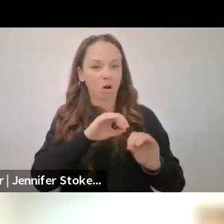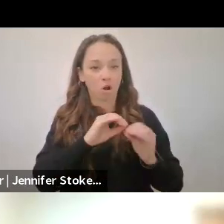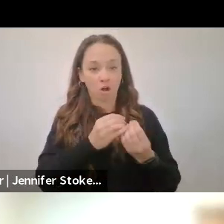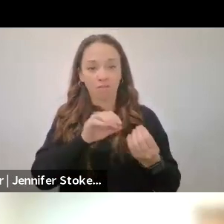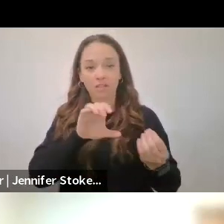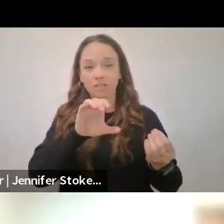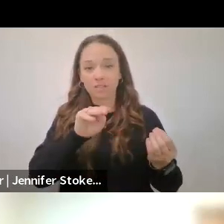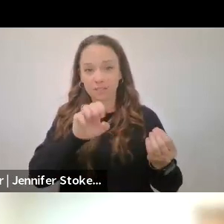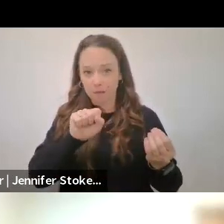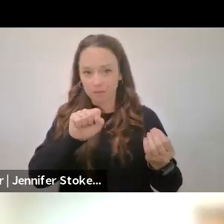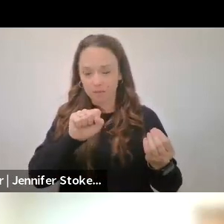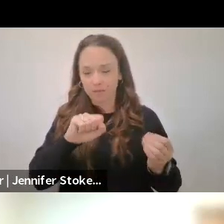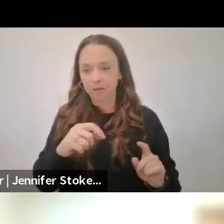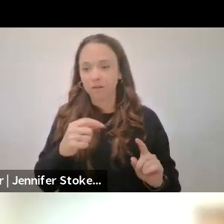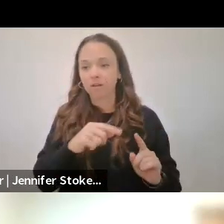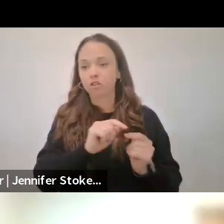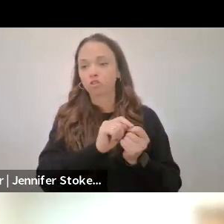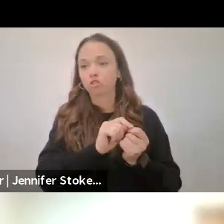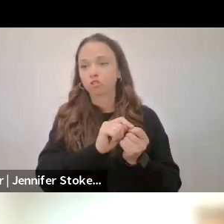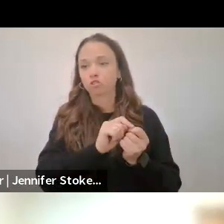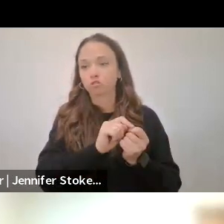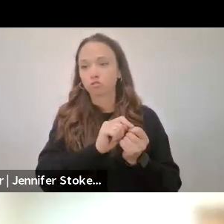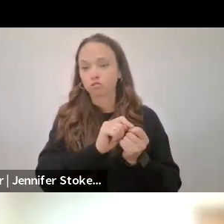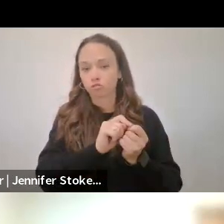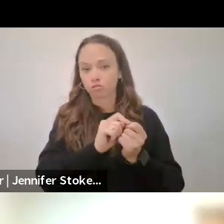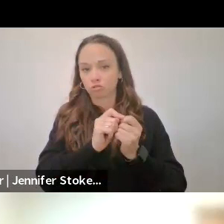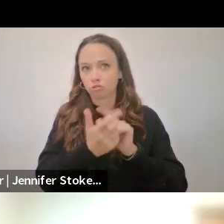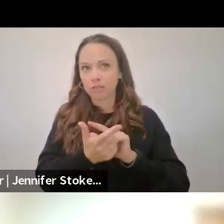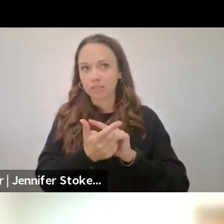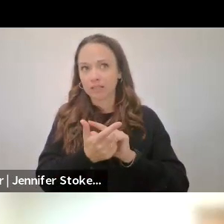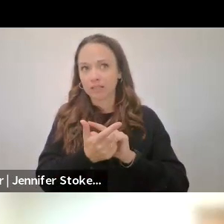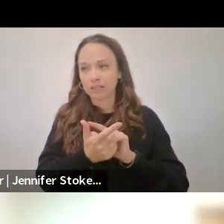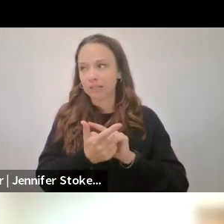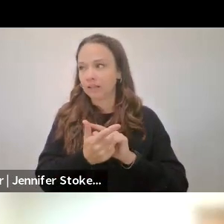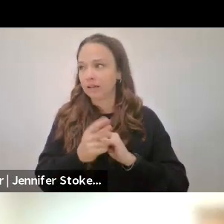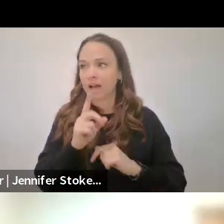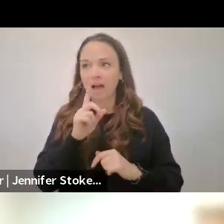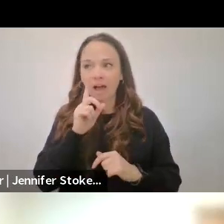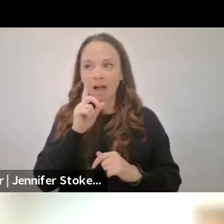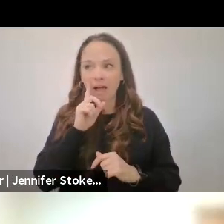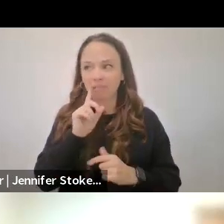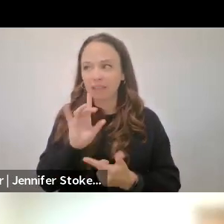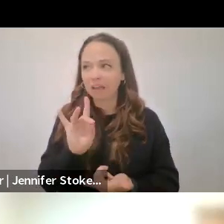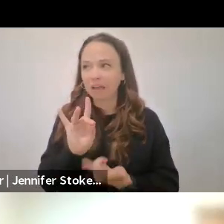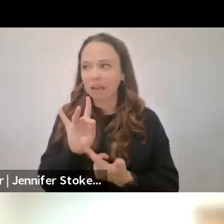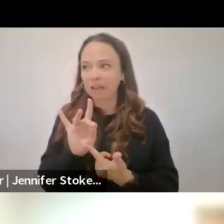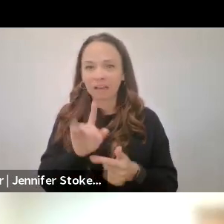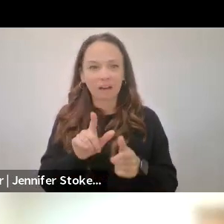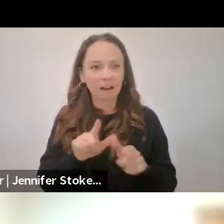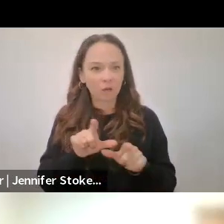CMS is translated into, I think it's 8 languages, including English. But